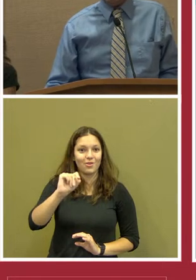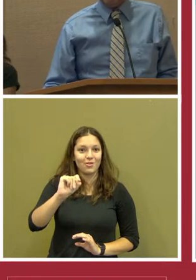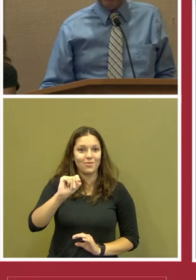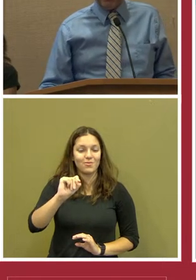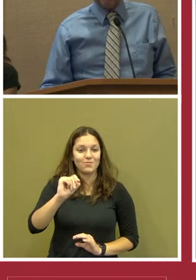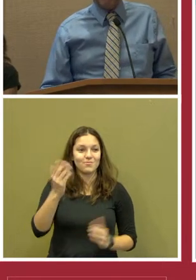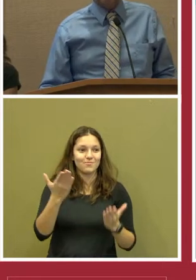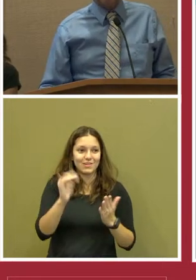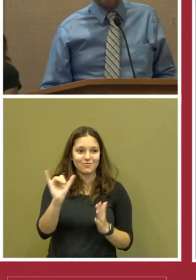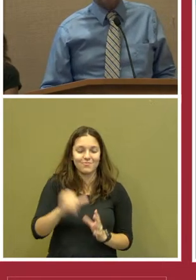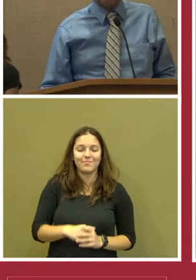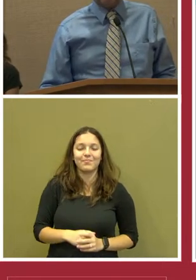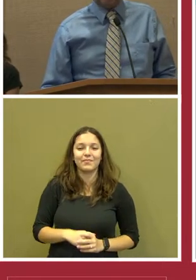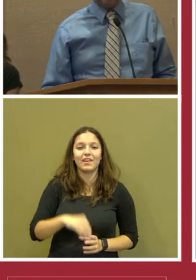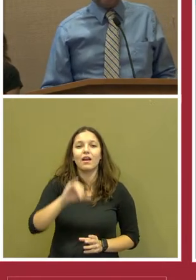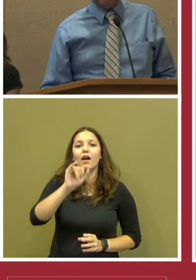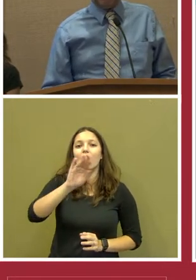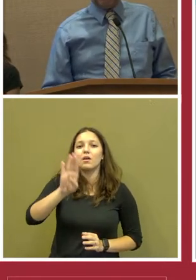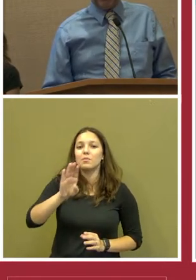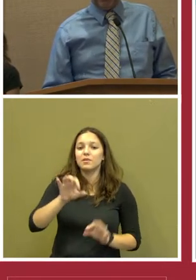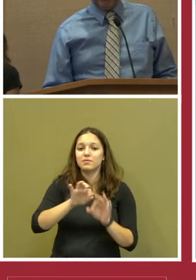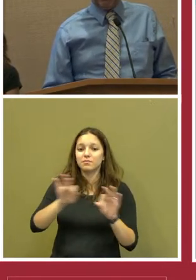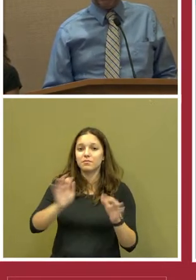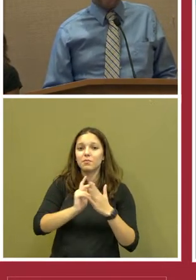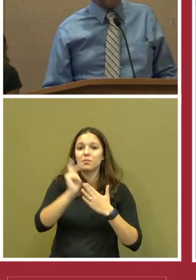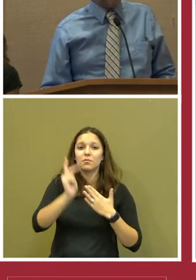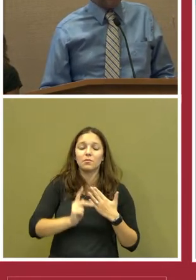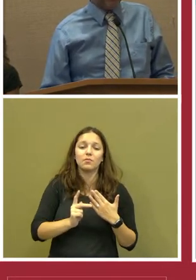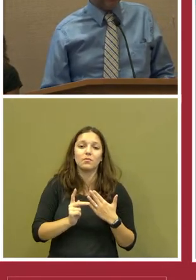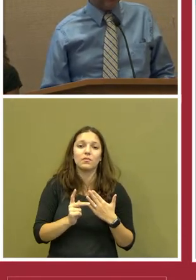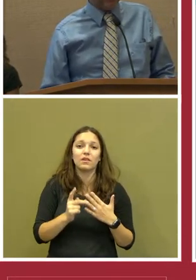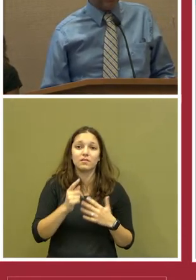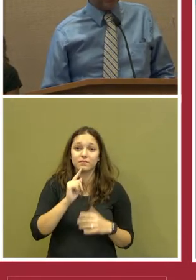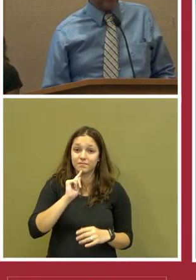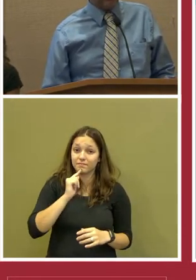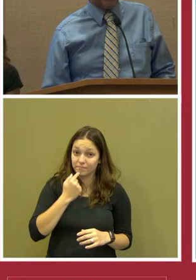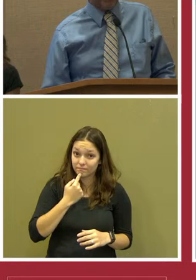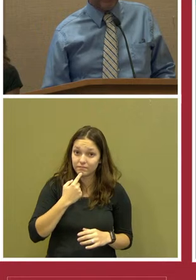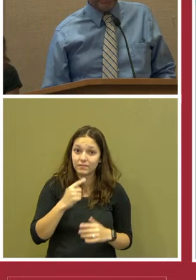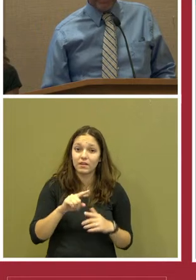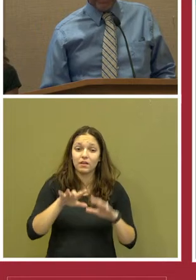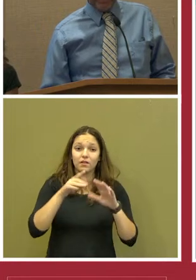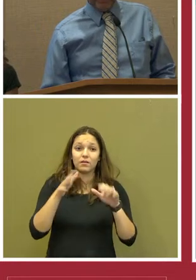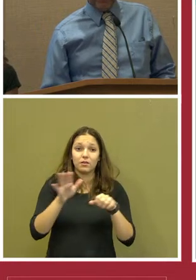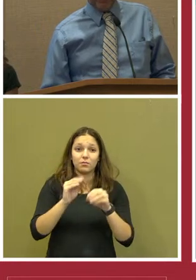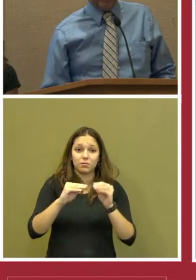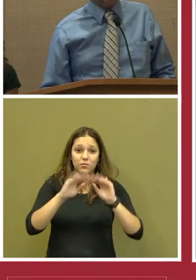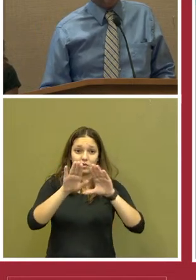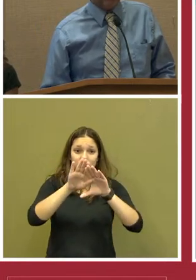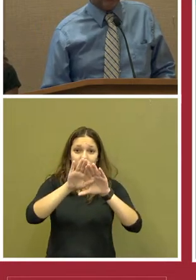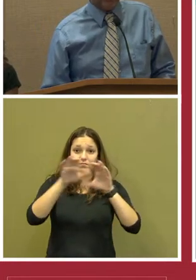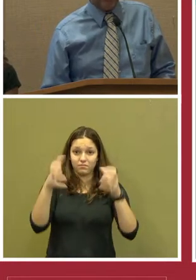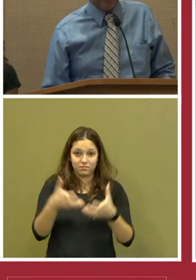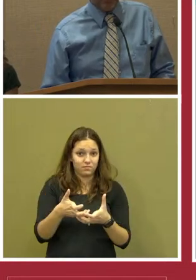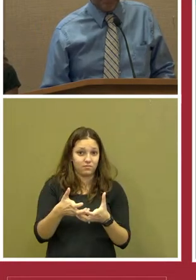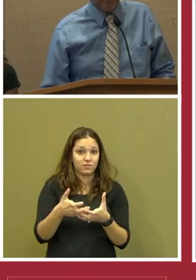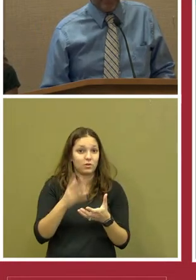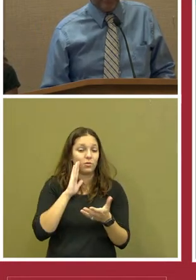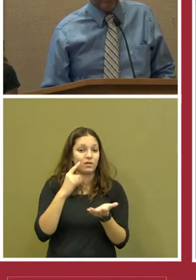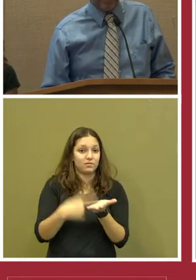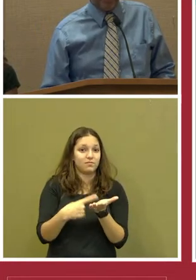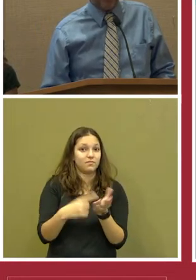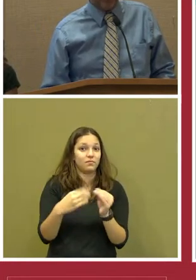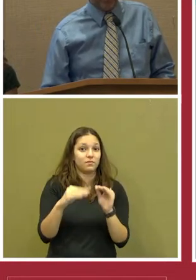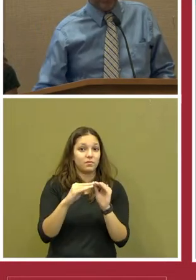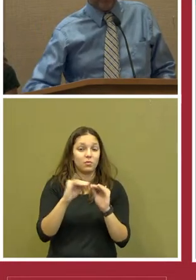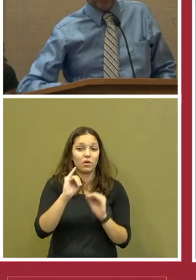And the IB Diploma Program is, it's much more intensive, it's much more holistic, and I'll talk a little bit more about that,